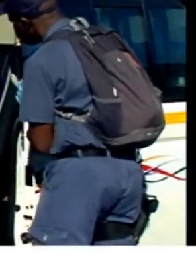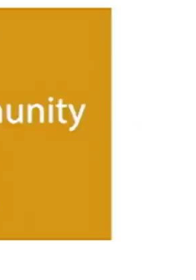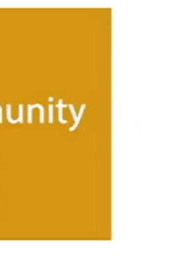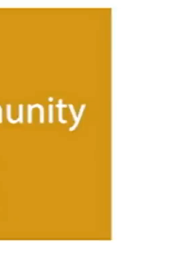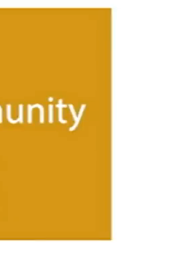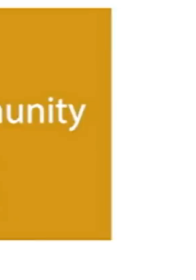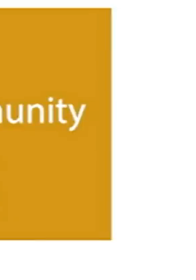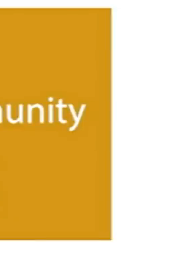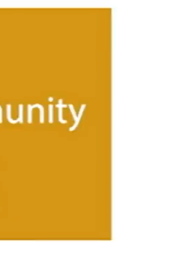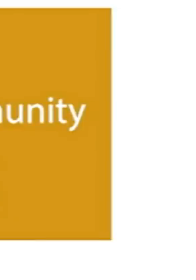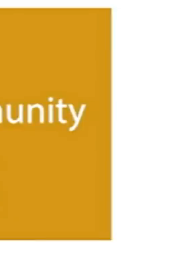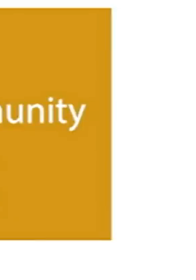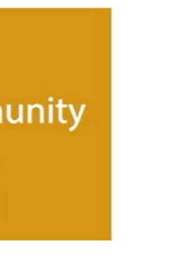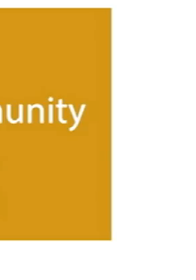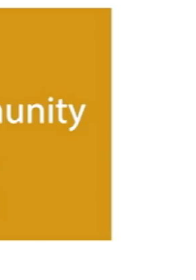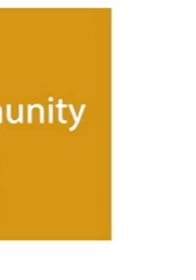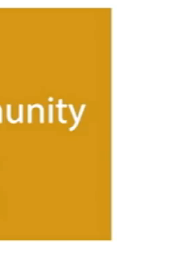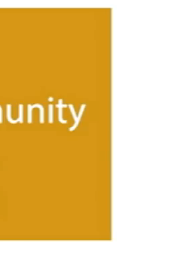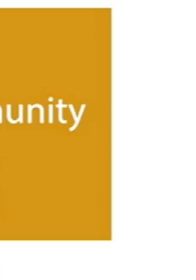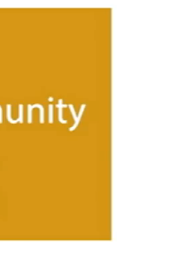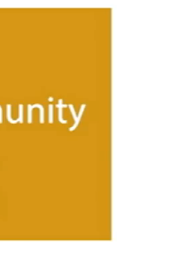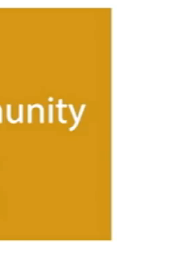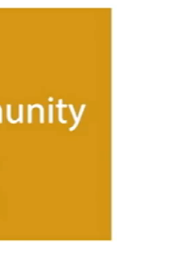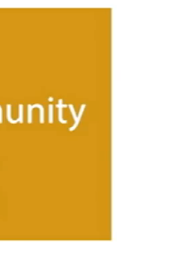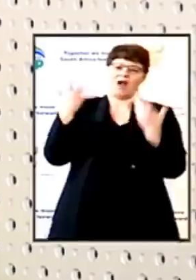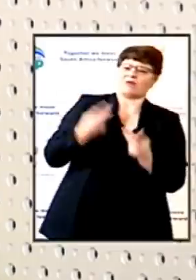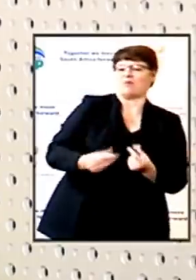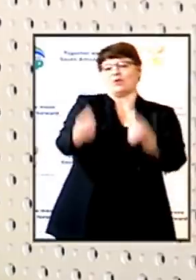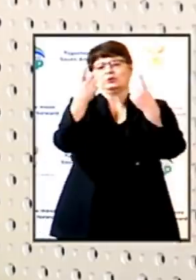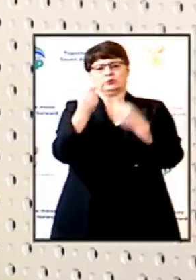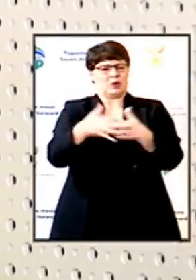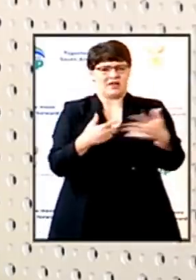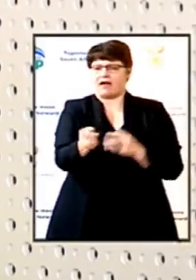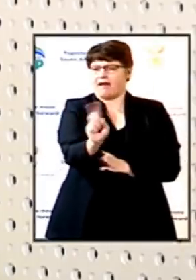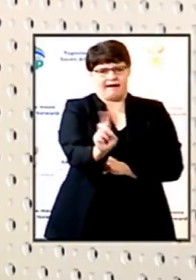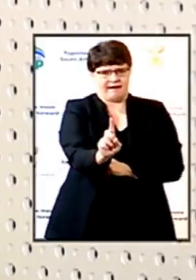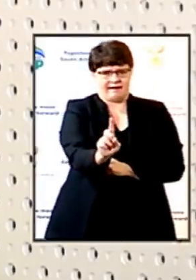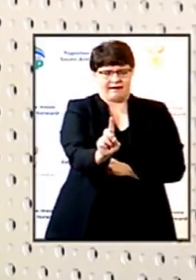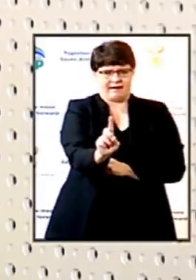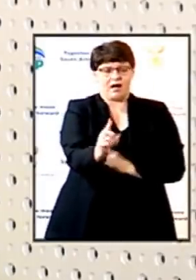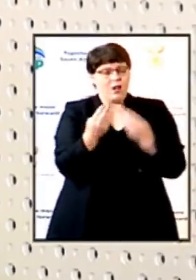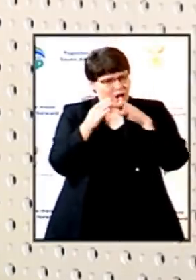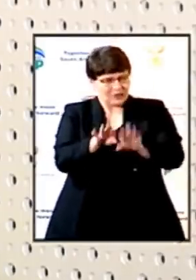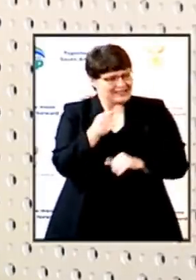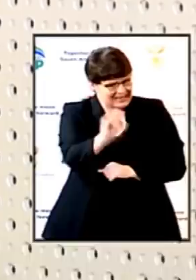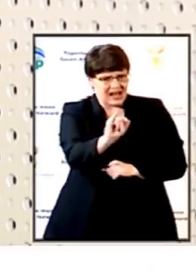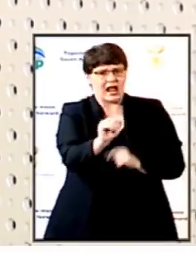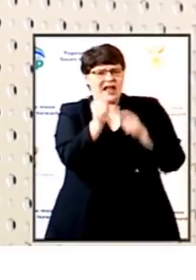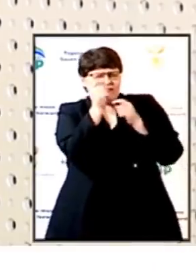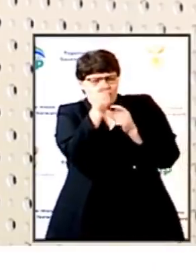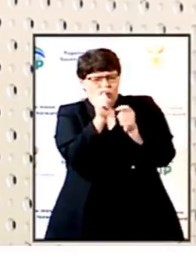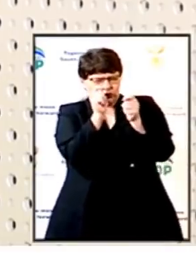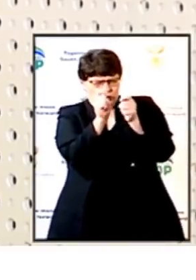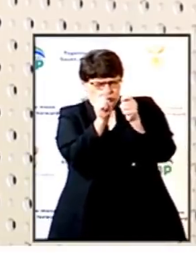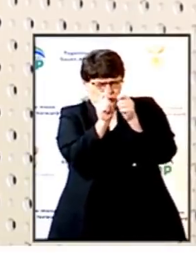economy is being opened in stage 4 and not the floodgates for everybody. The lockdown is still there. There'll just be a few